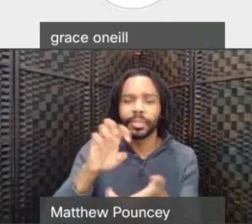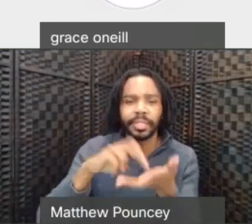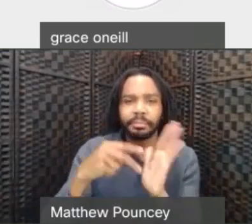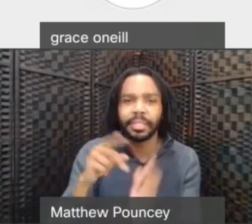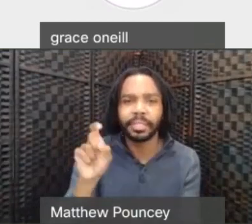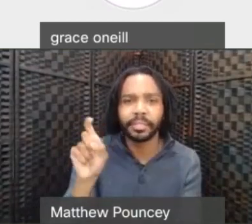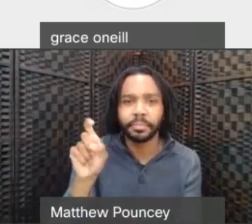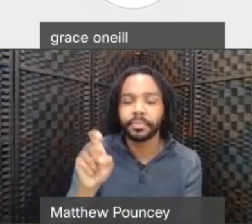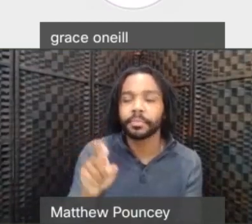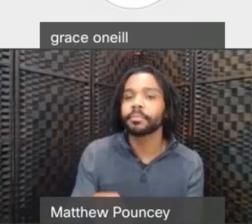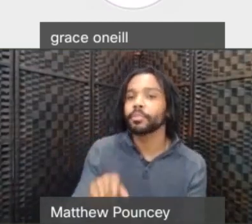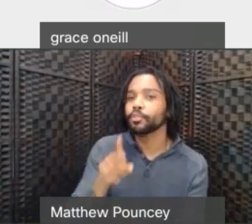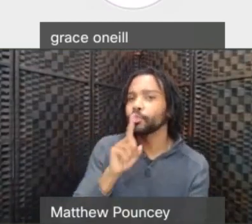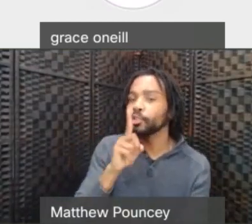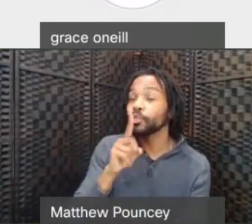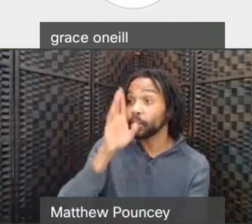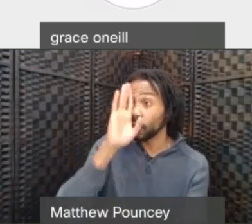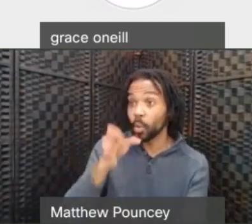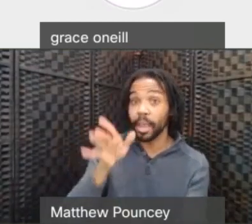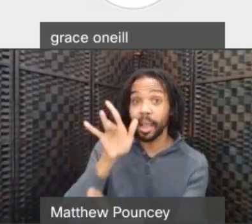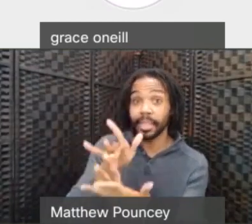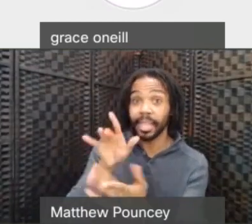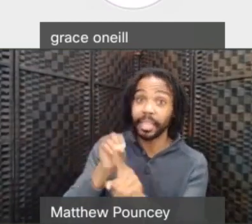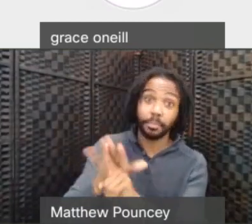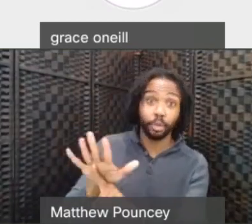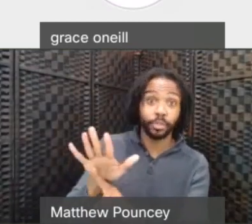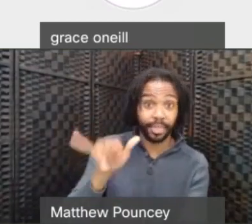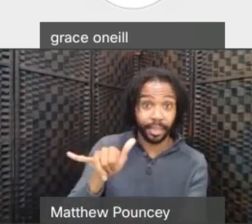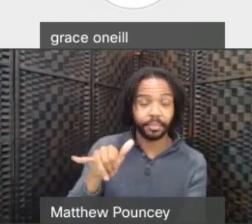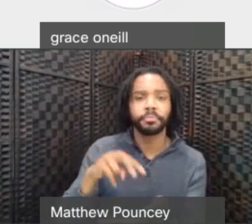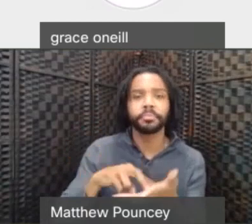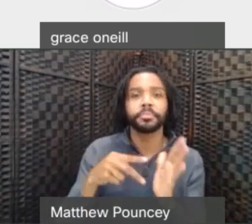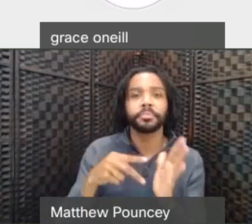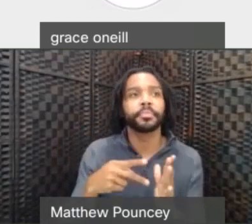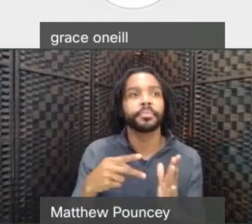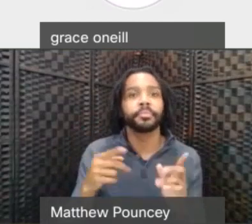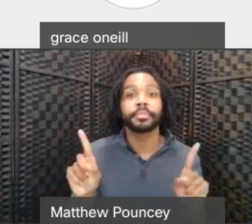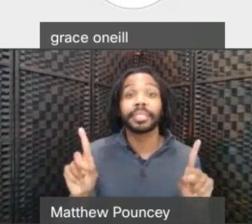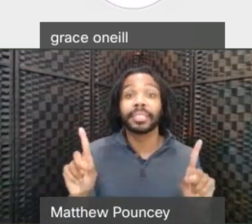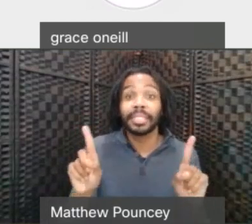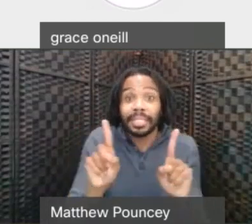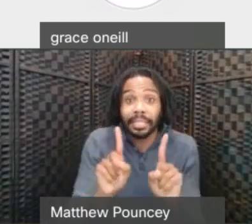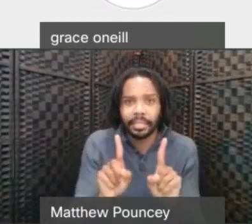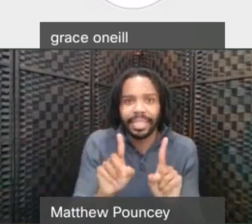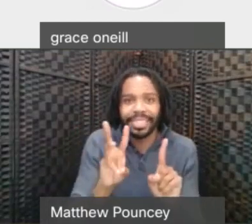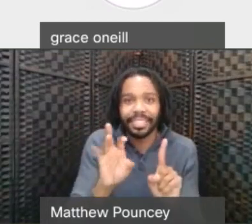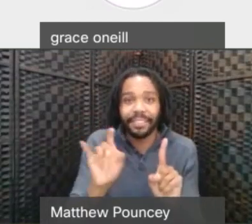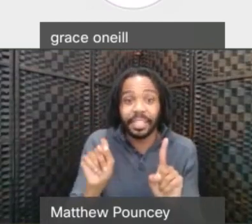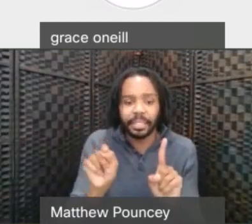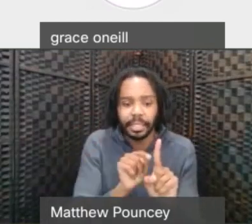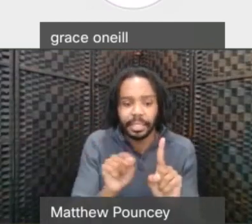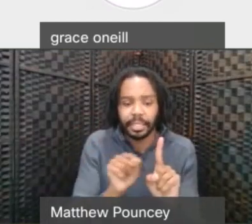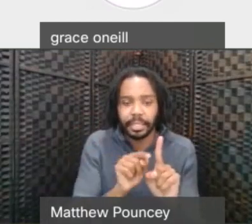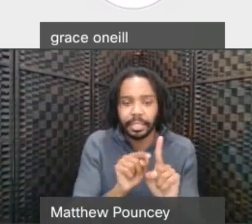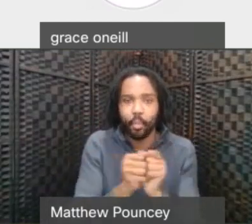Sure. Direct contact exposure is a within 6 feet of someone who's COVID-19